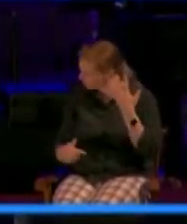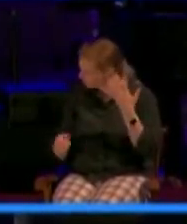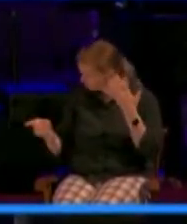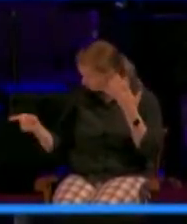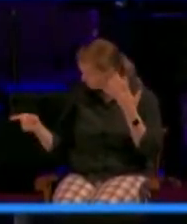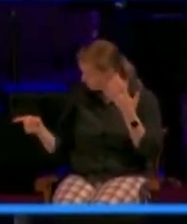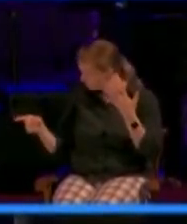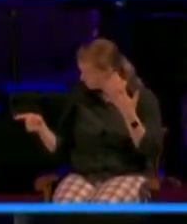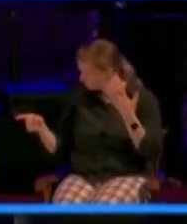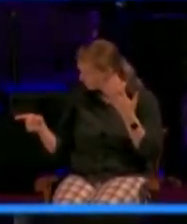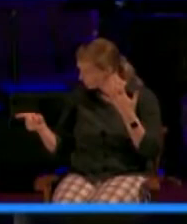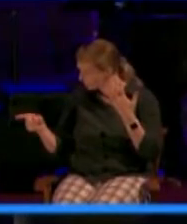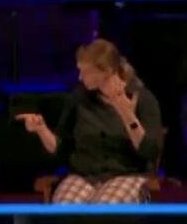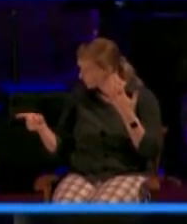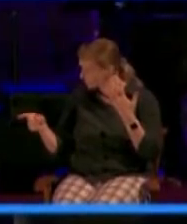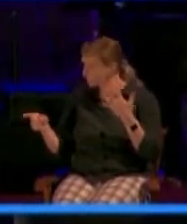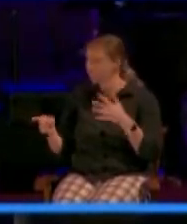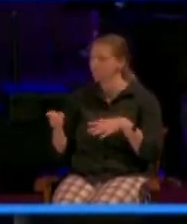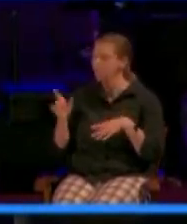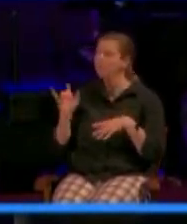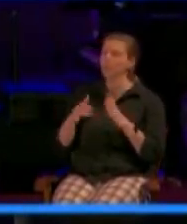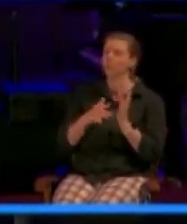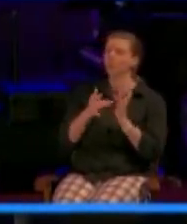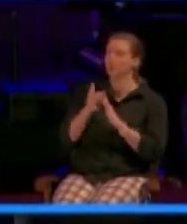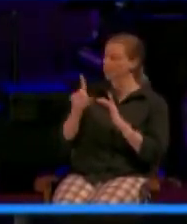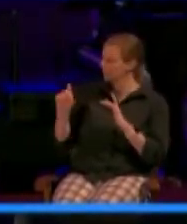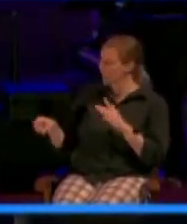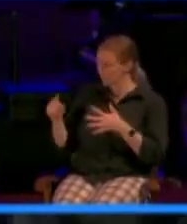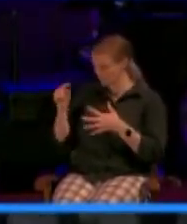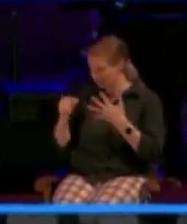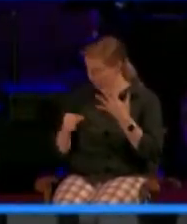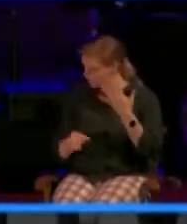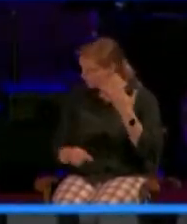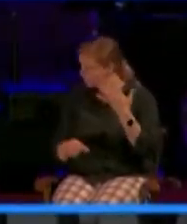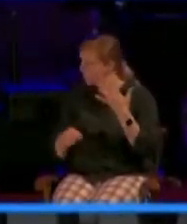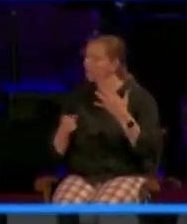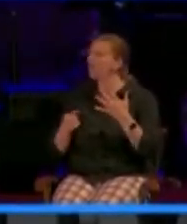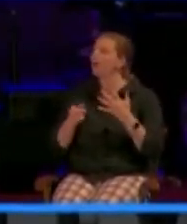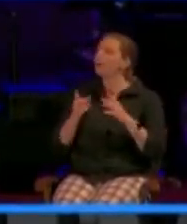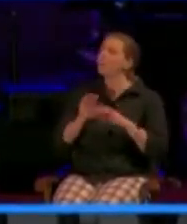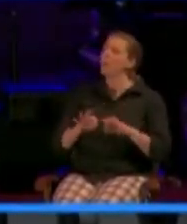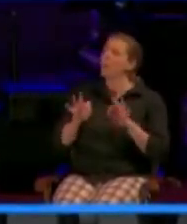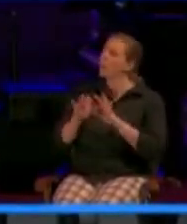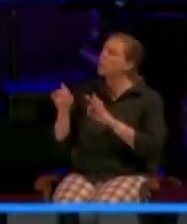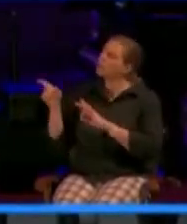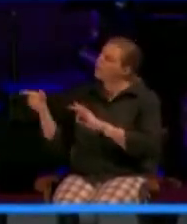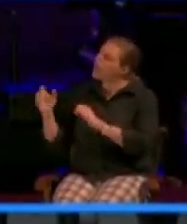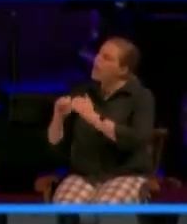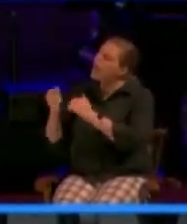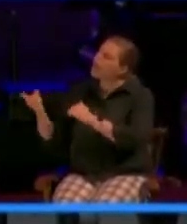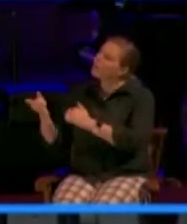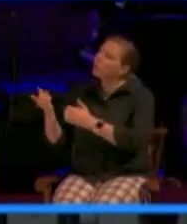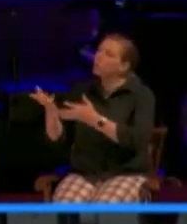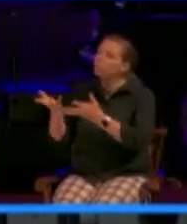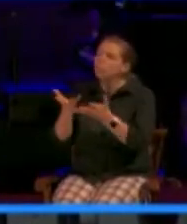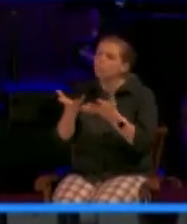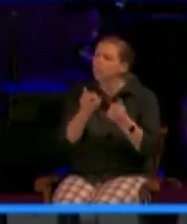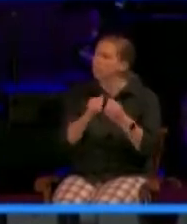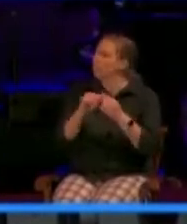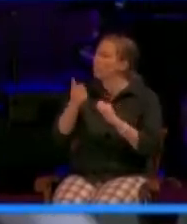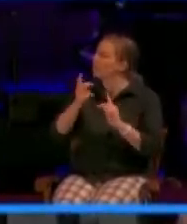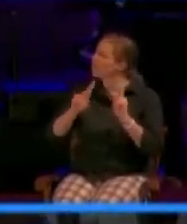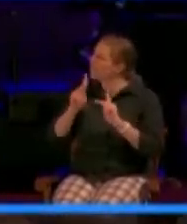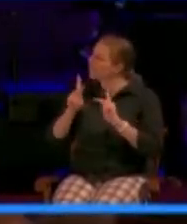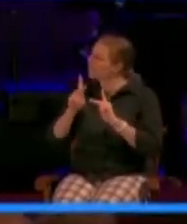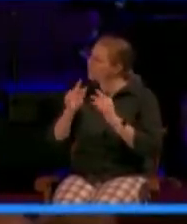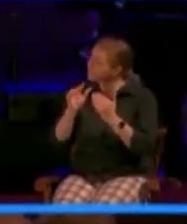that. So Jesus says, okay, those commandments on the man-to-man plane, how are you doing with those? And listen to